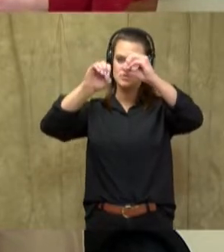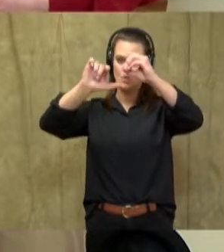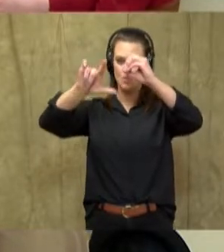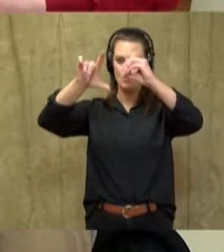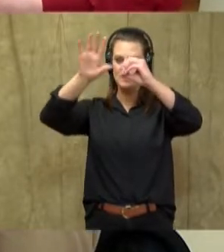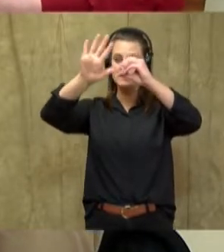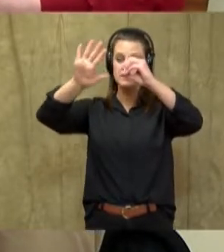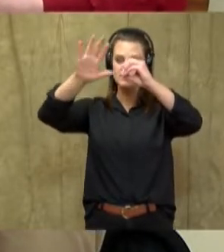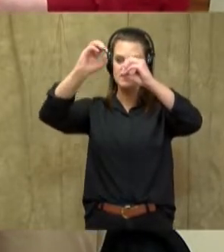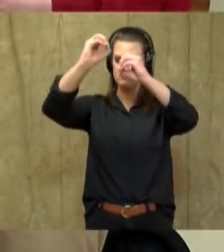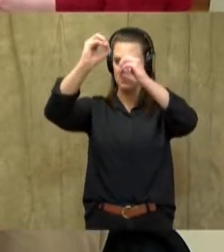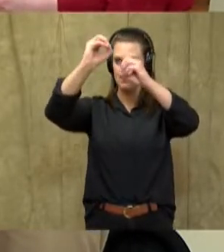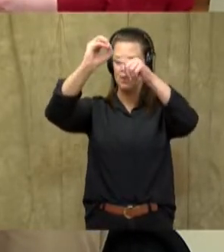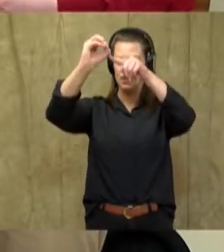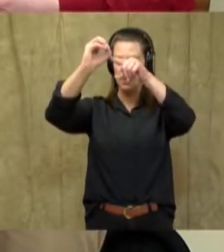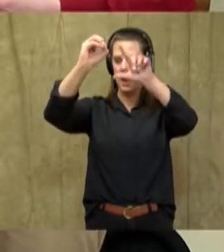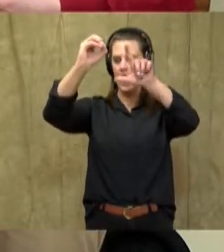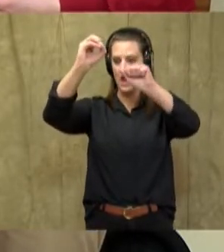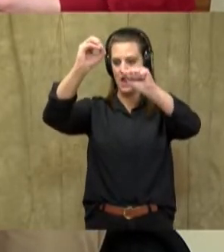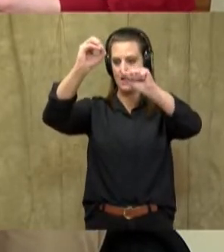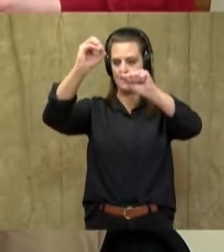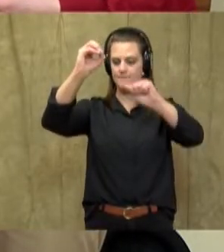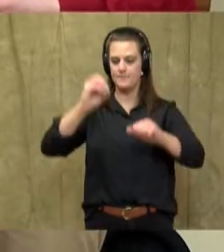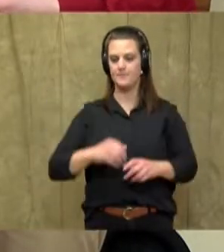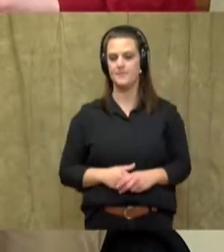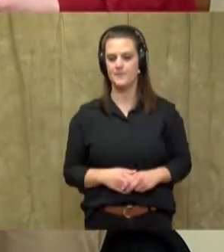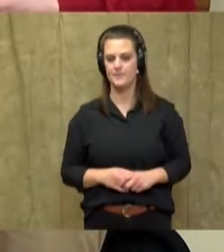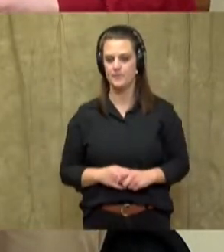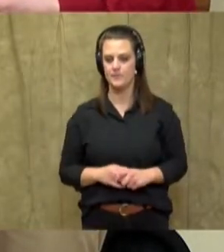above the line for so.